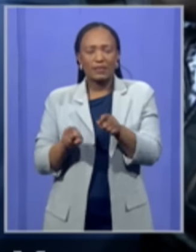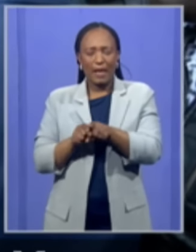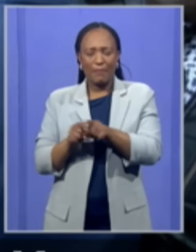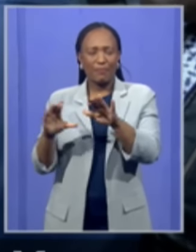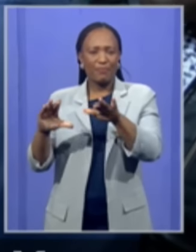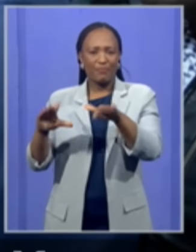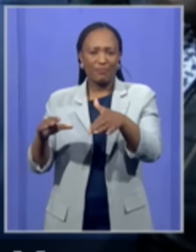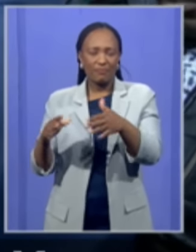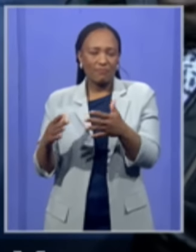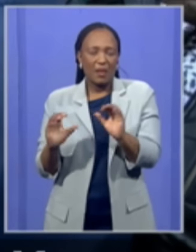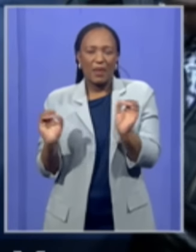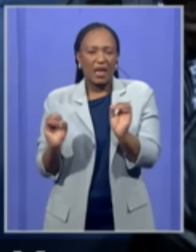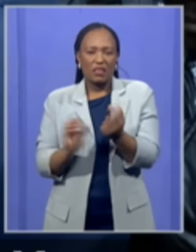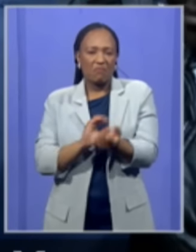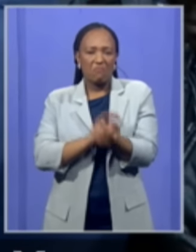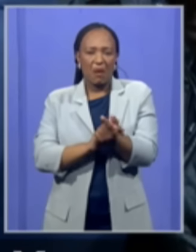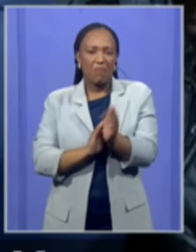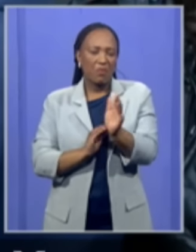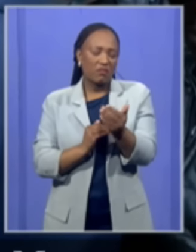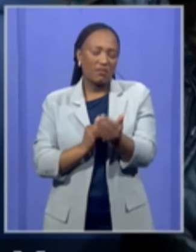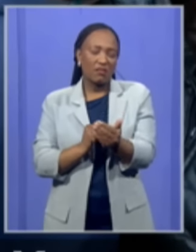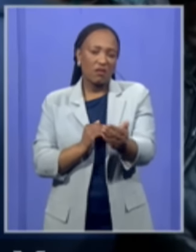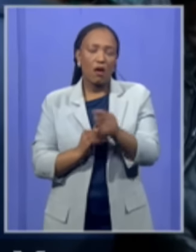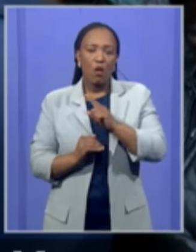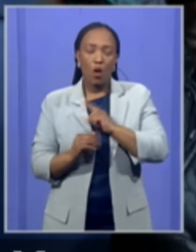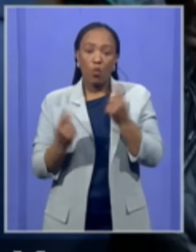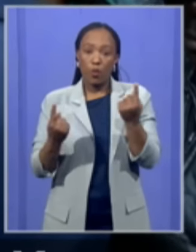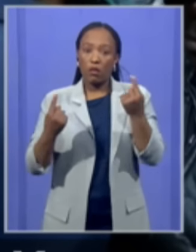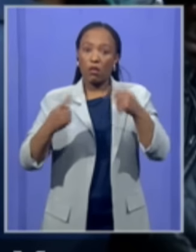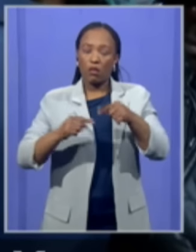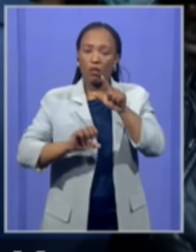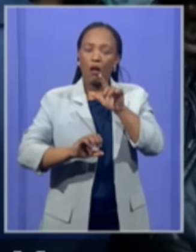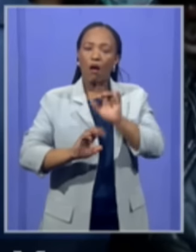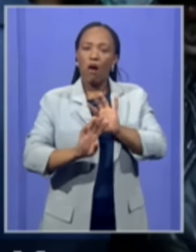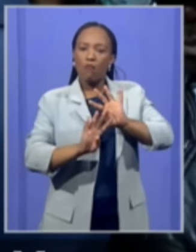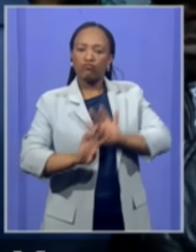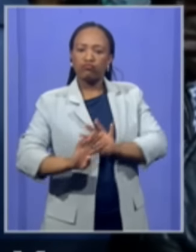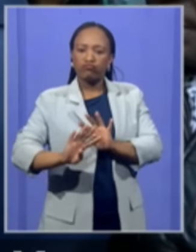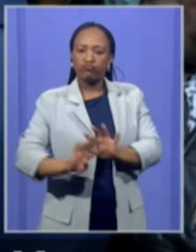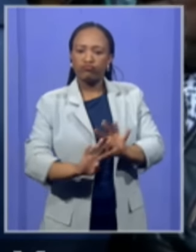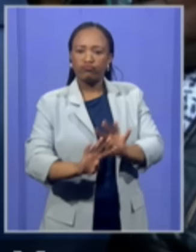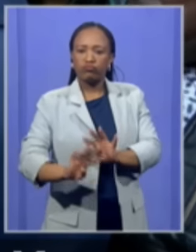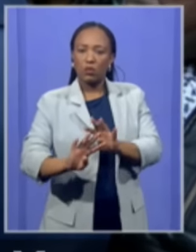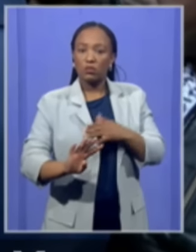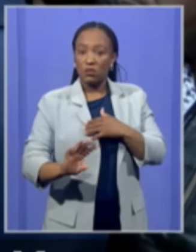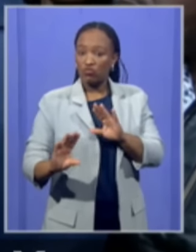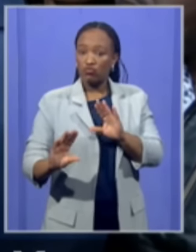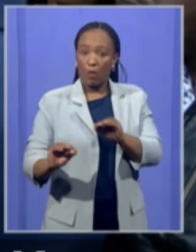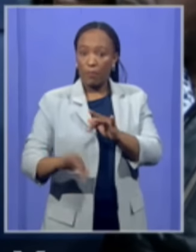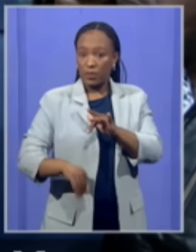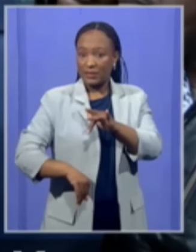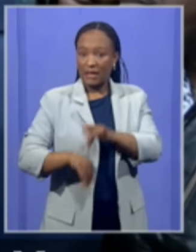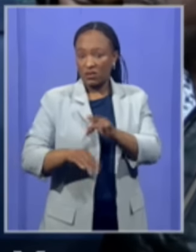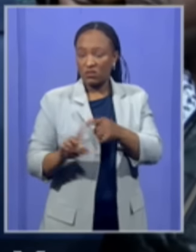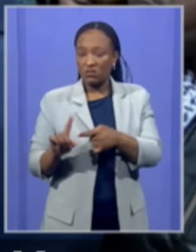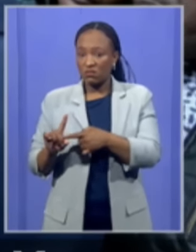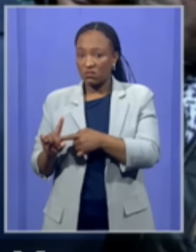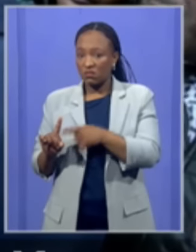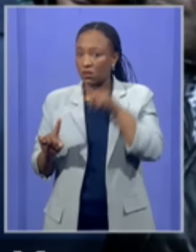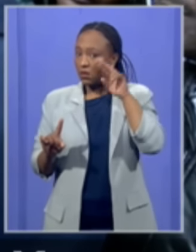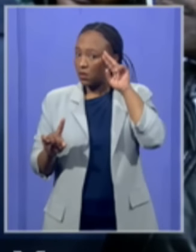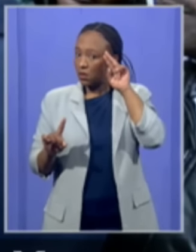know that there is nothing that's going to happen. Hence we come here to make our statement to say no, they must hands off Mkhwanazi. He must be given status of